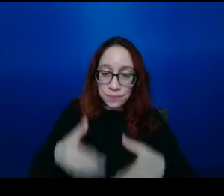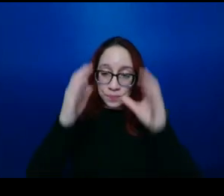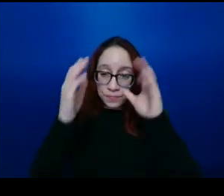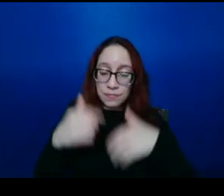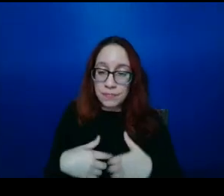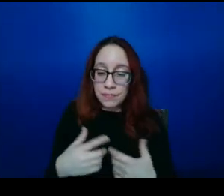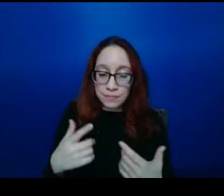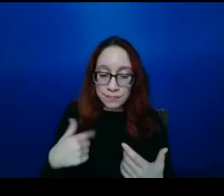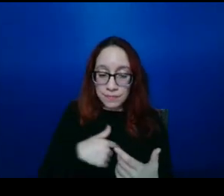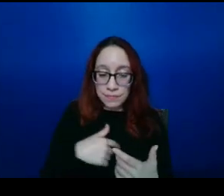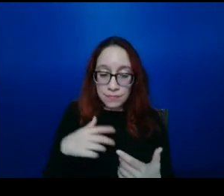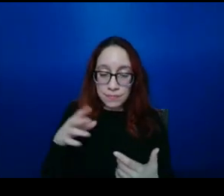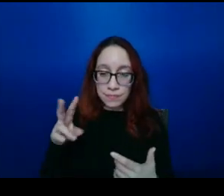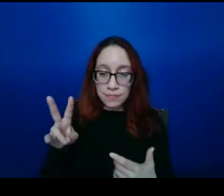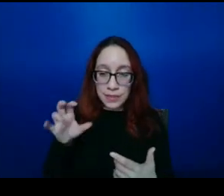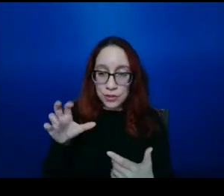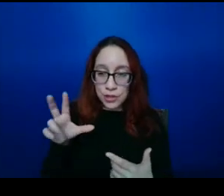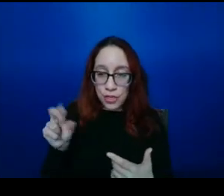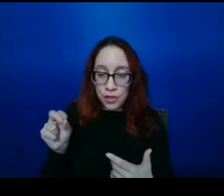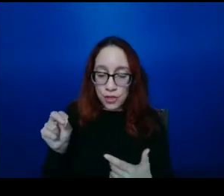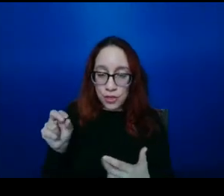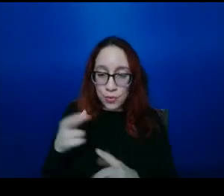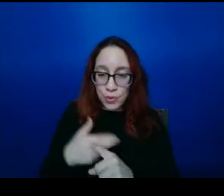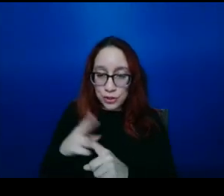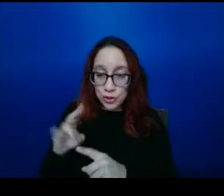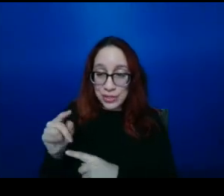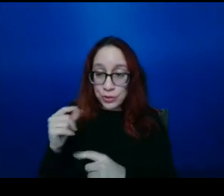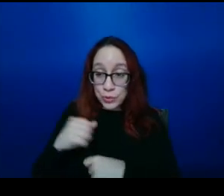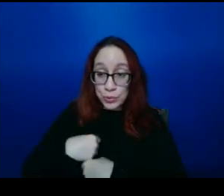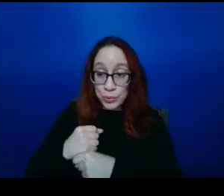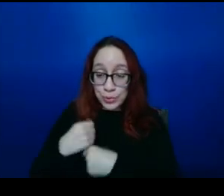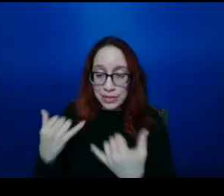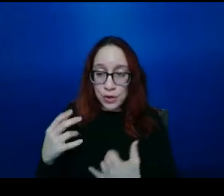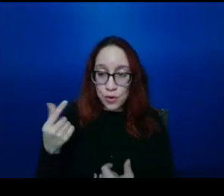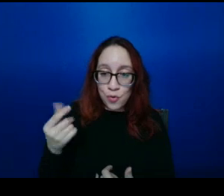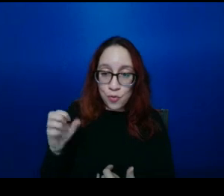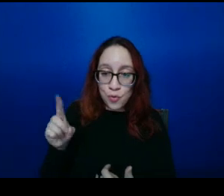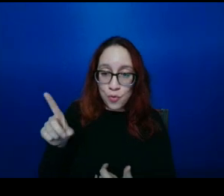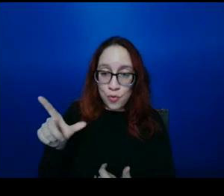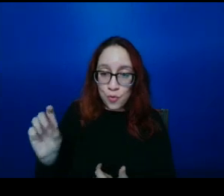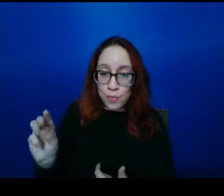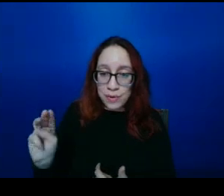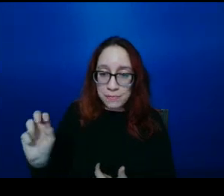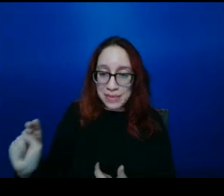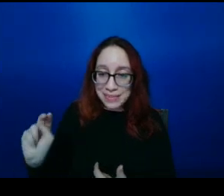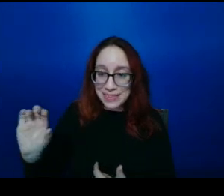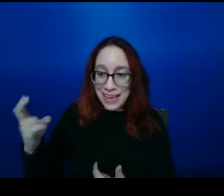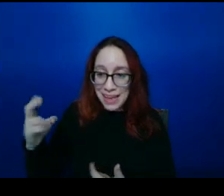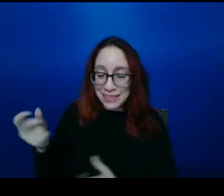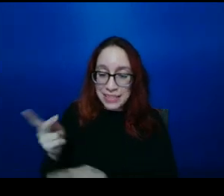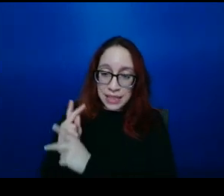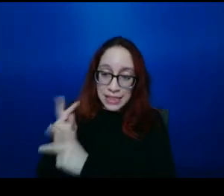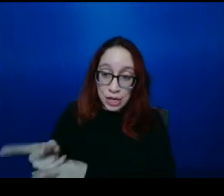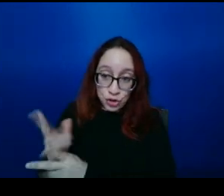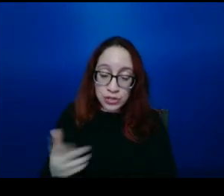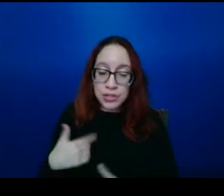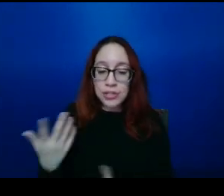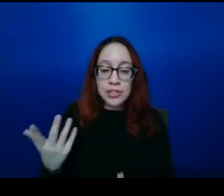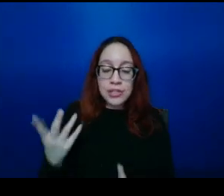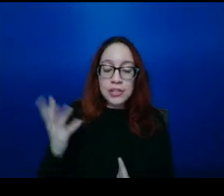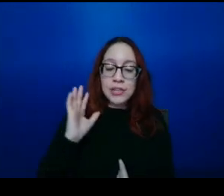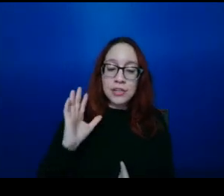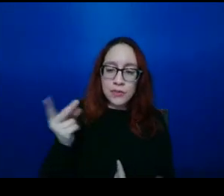were 738 rental units that's under construction right now. Goldman Sachs is the construction lender. That'll be done in a couple of years.